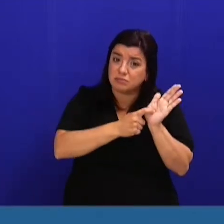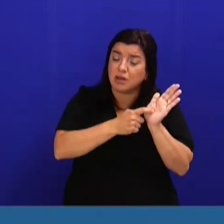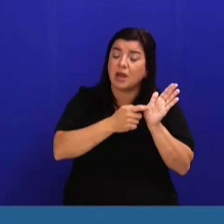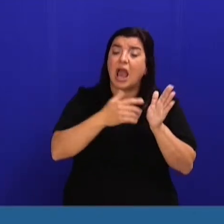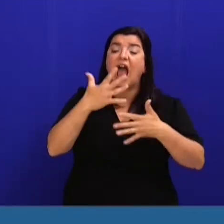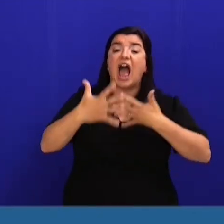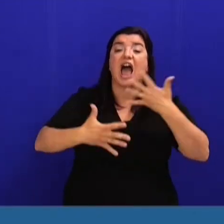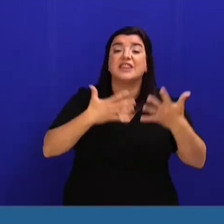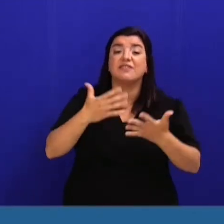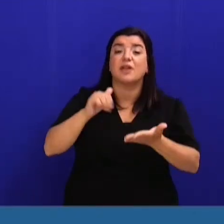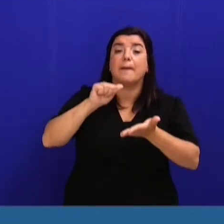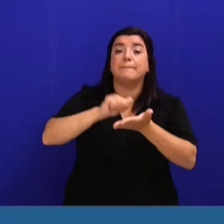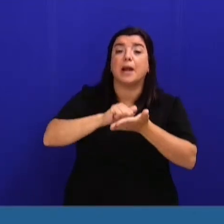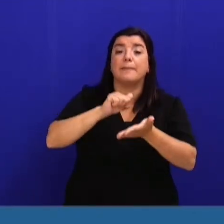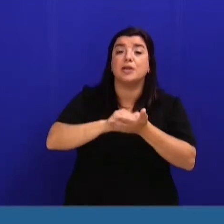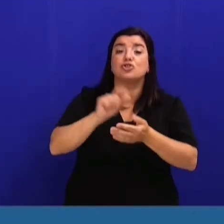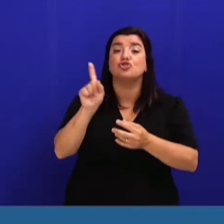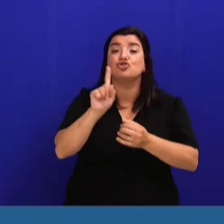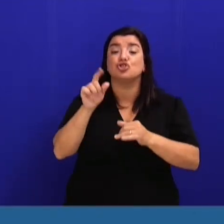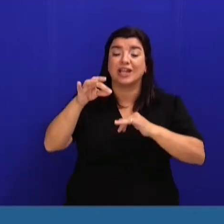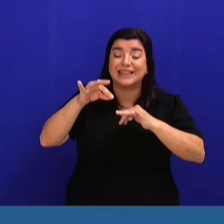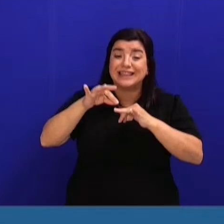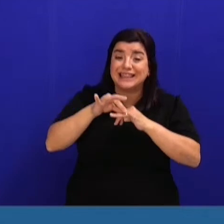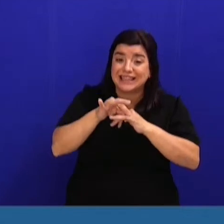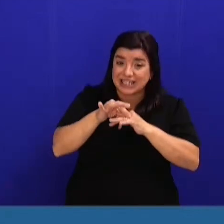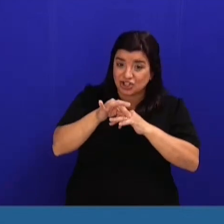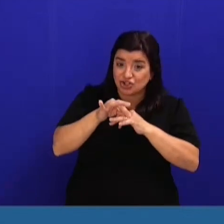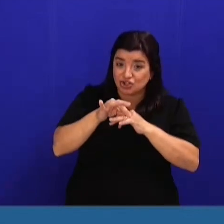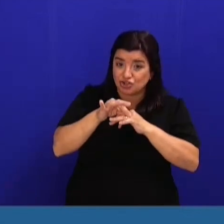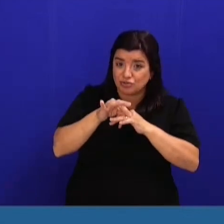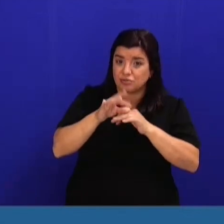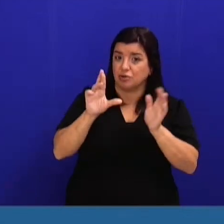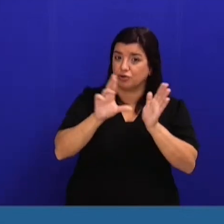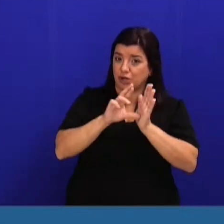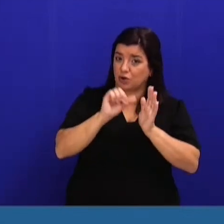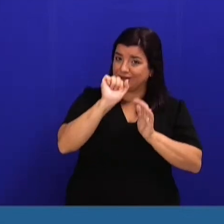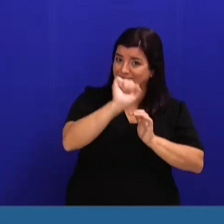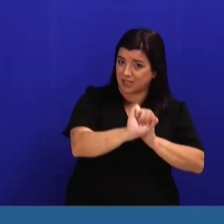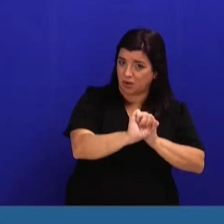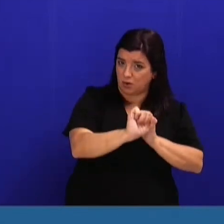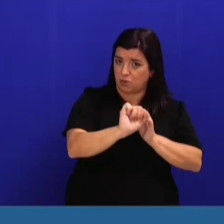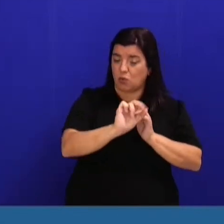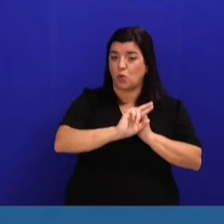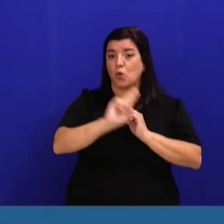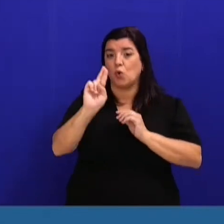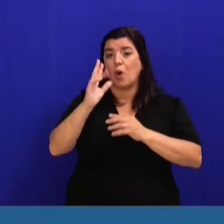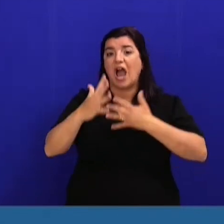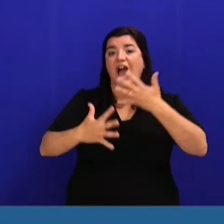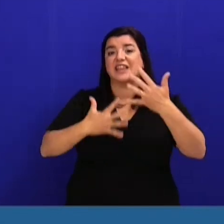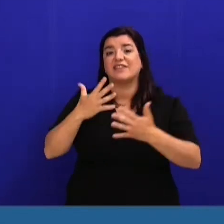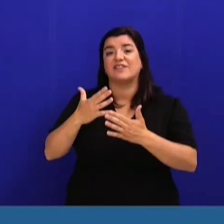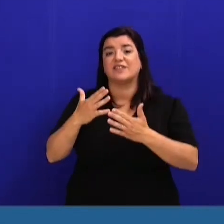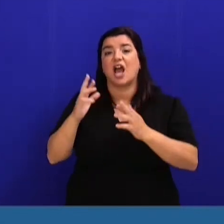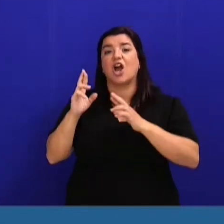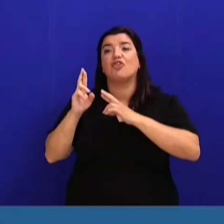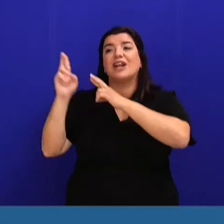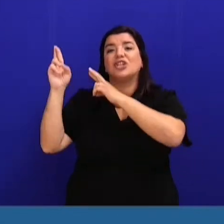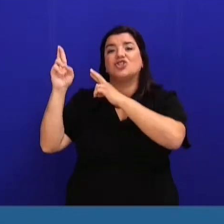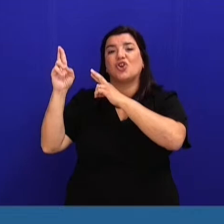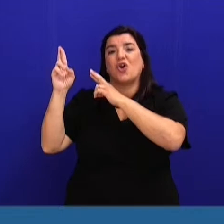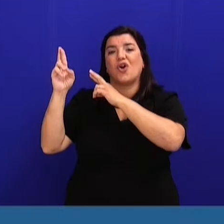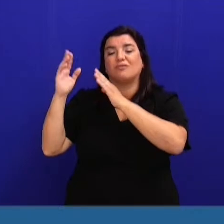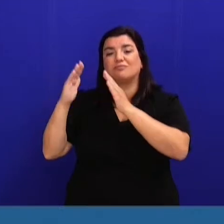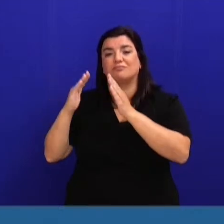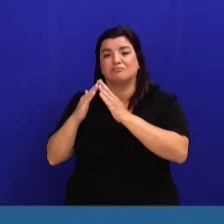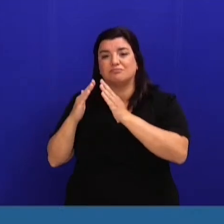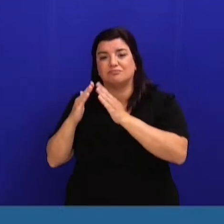huma permessi huma t-tiġijiet bil-protokolli tagħhom u l-attivitajiet reliġjużi ta' ġewwa